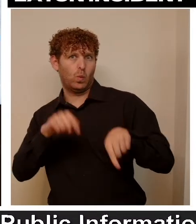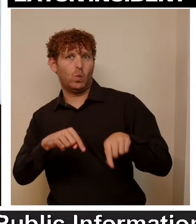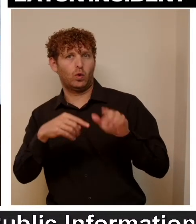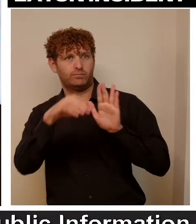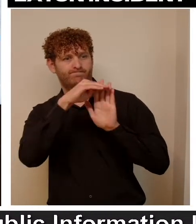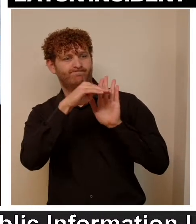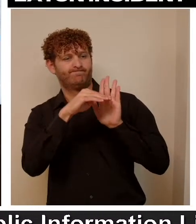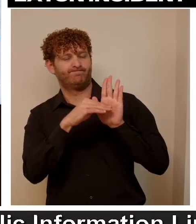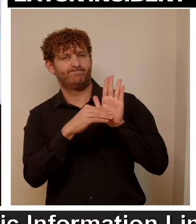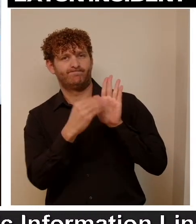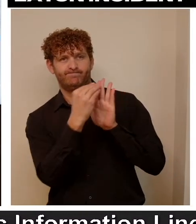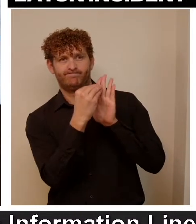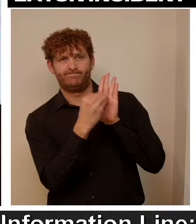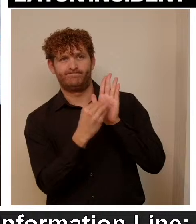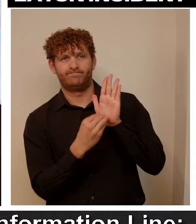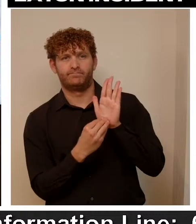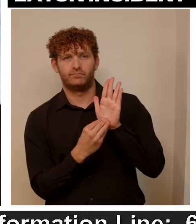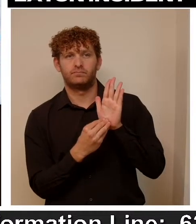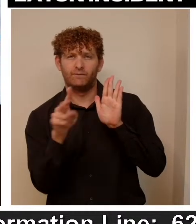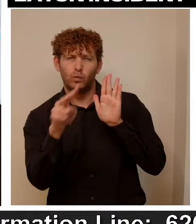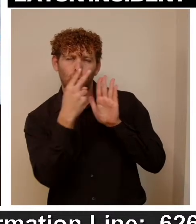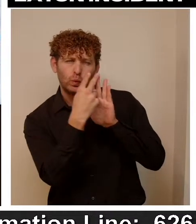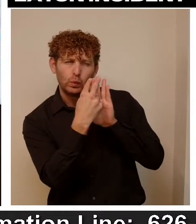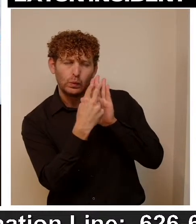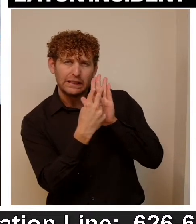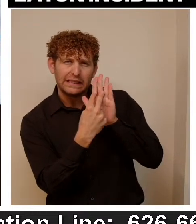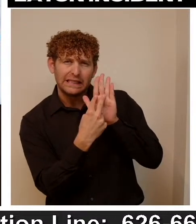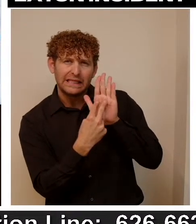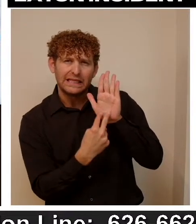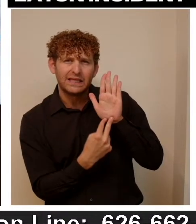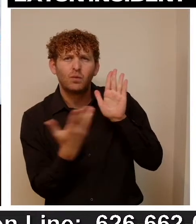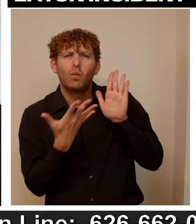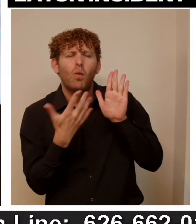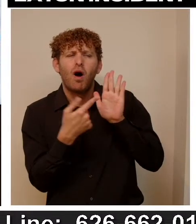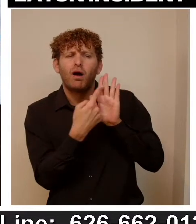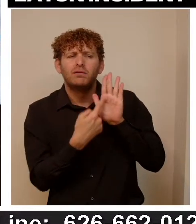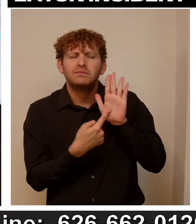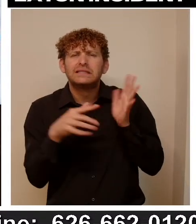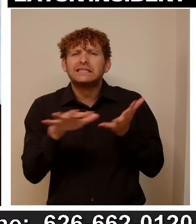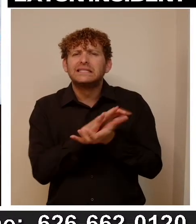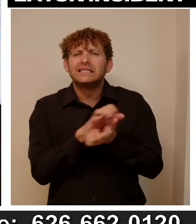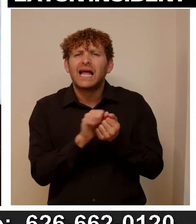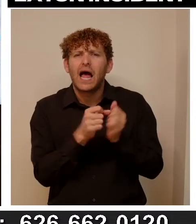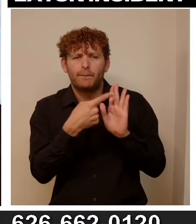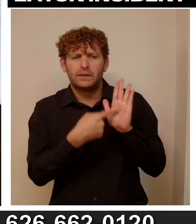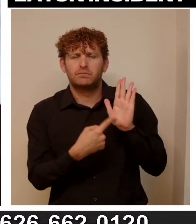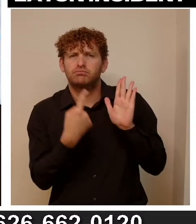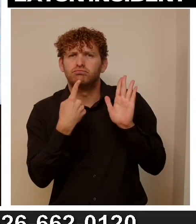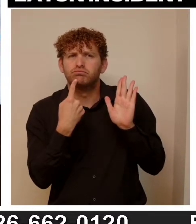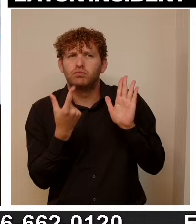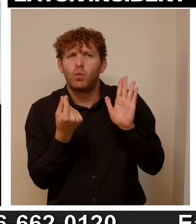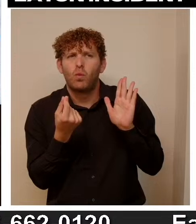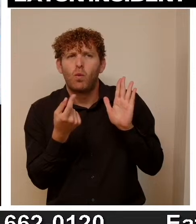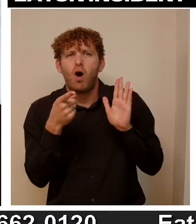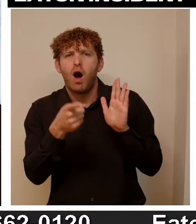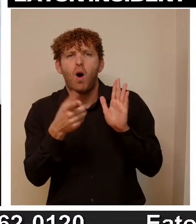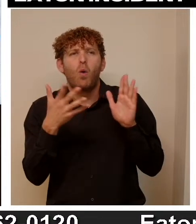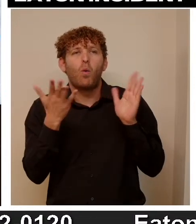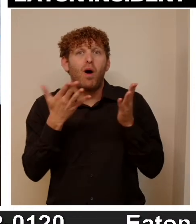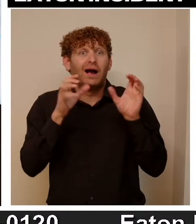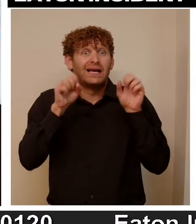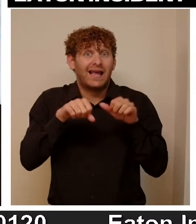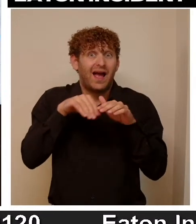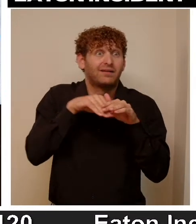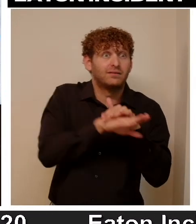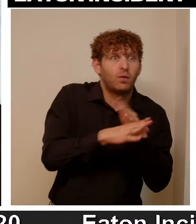description of the damaged areas on the tag itself, and the damaged areas should not be entered.